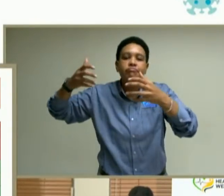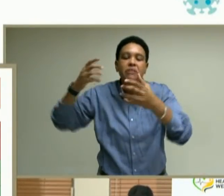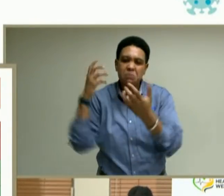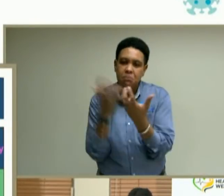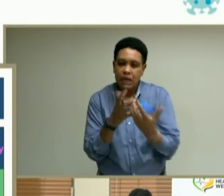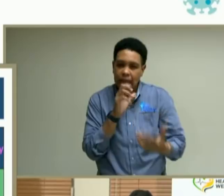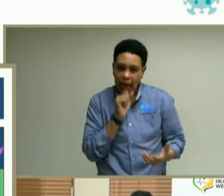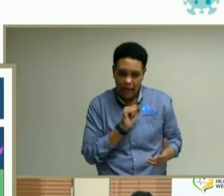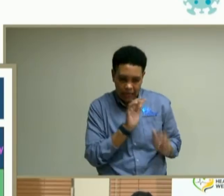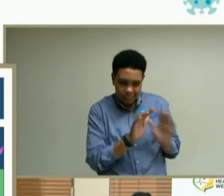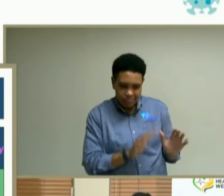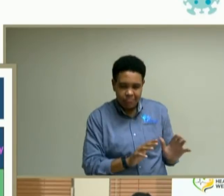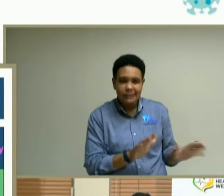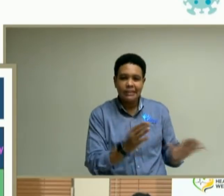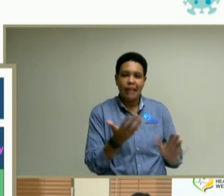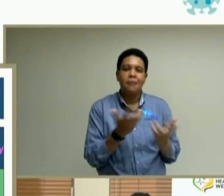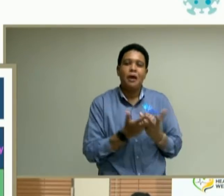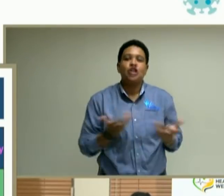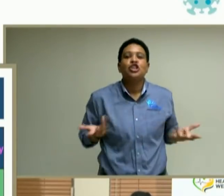increases.